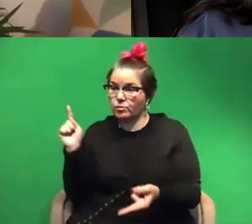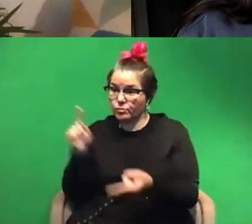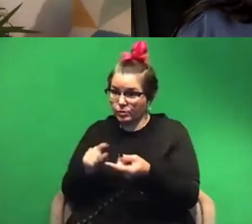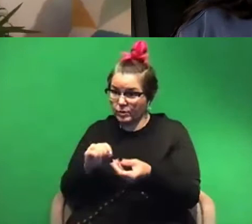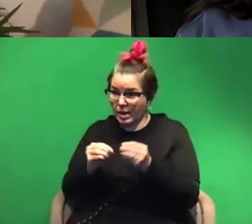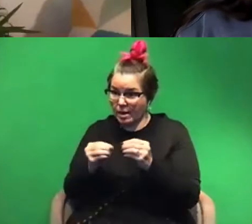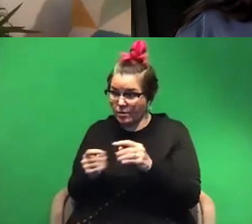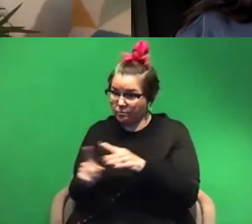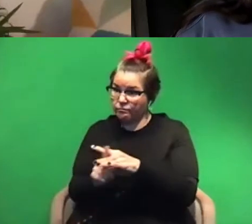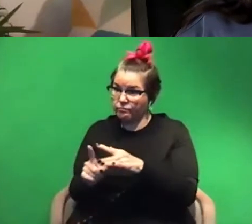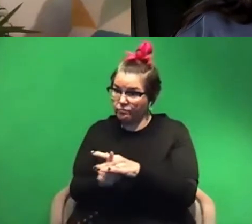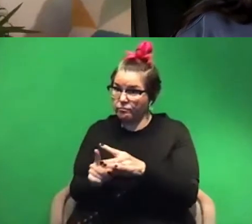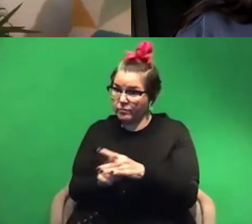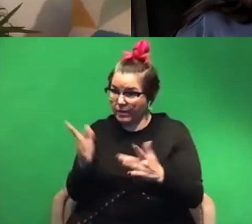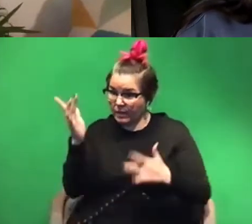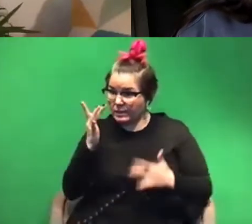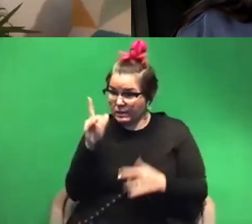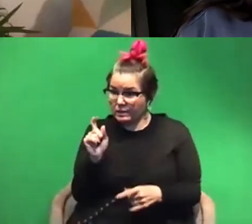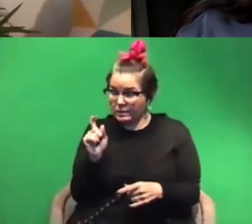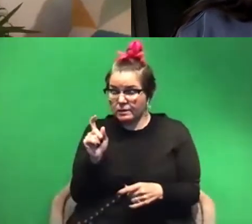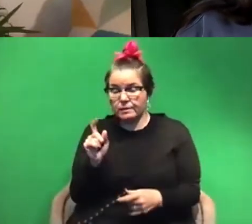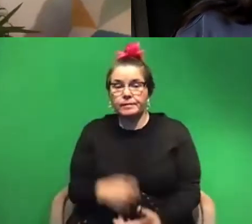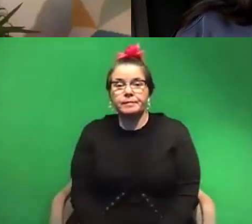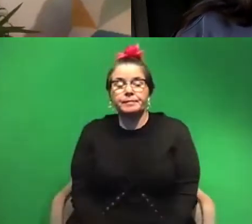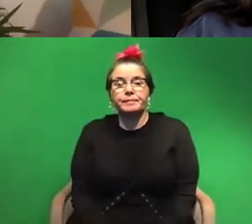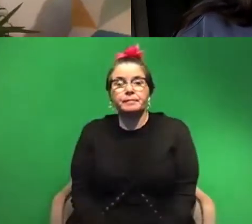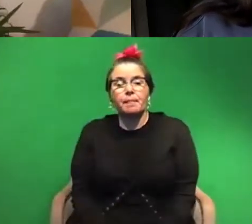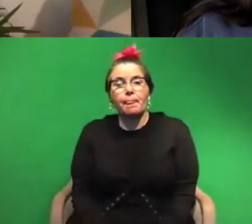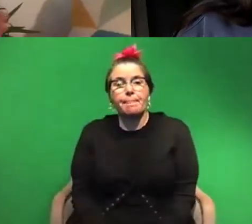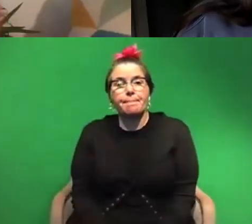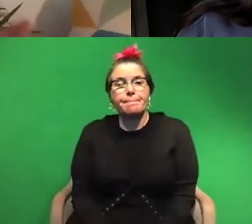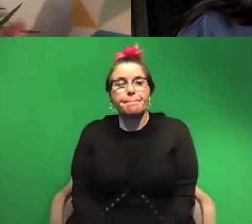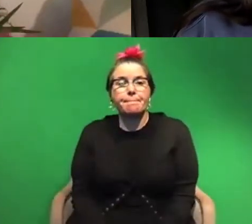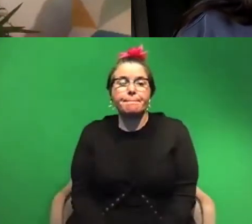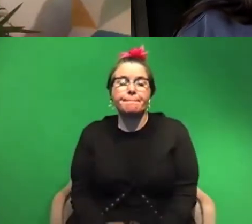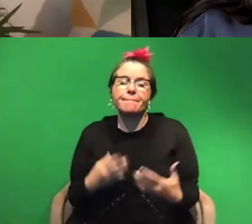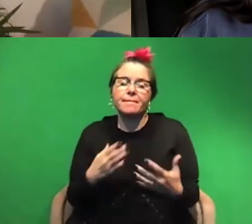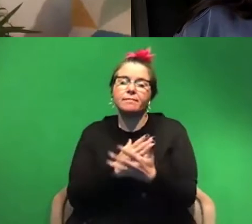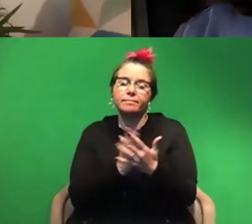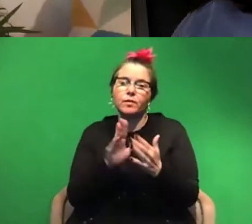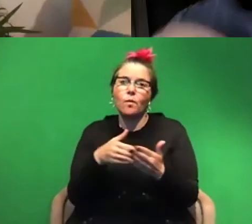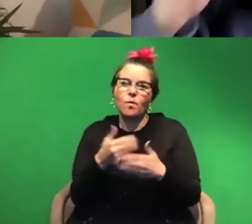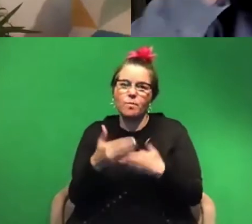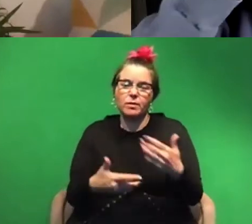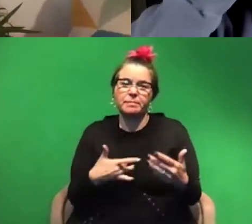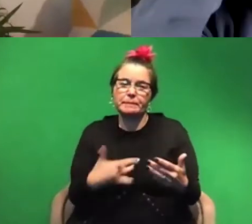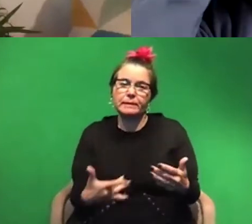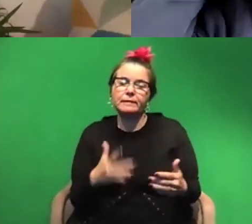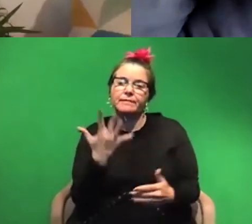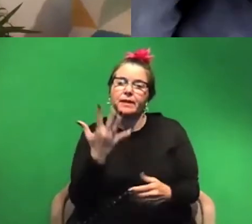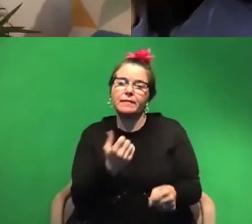cases you see of the disease in the population? So this whole process essentially takes 5